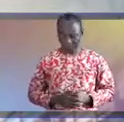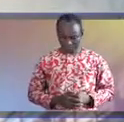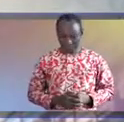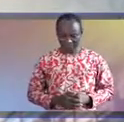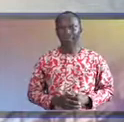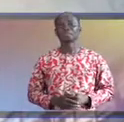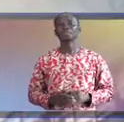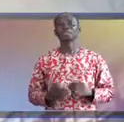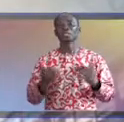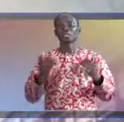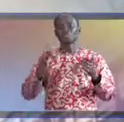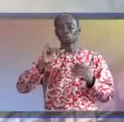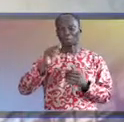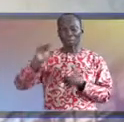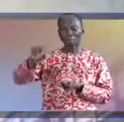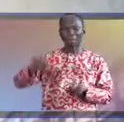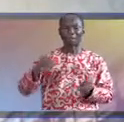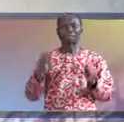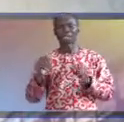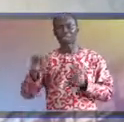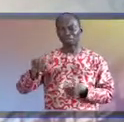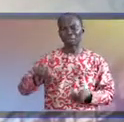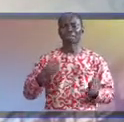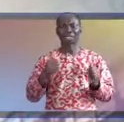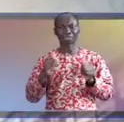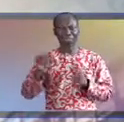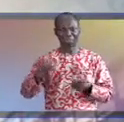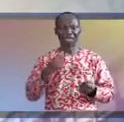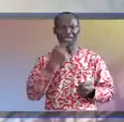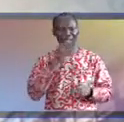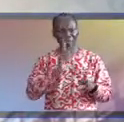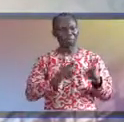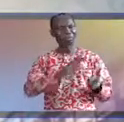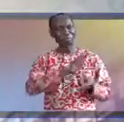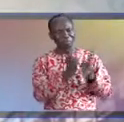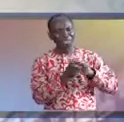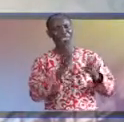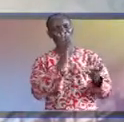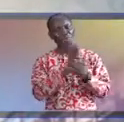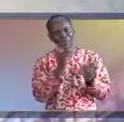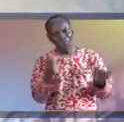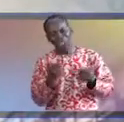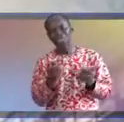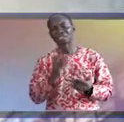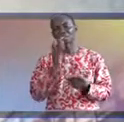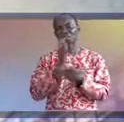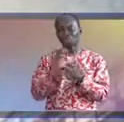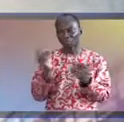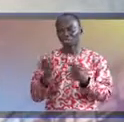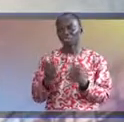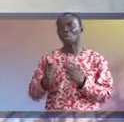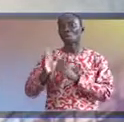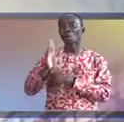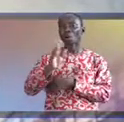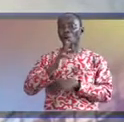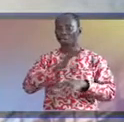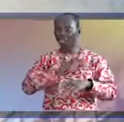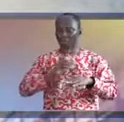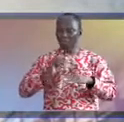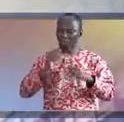dear bomb crofuesu. Say, or best such a wide ring, no one yes, says to Bonubi, says or swag in near no, not or say a